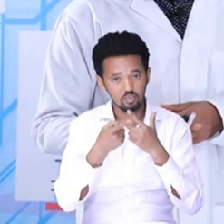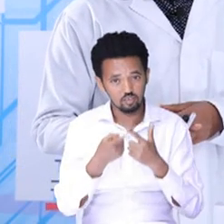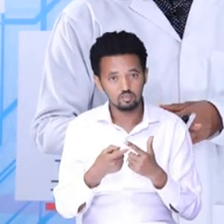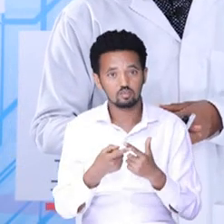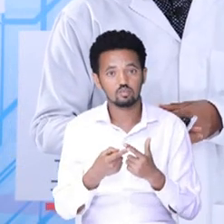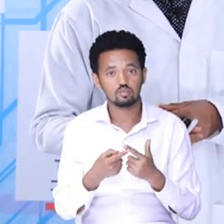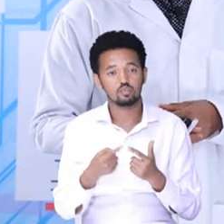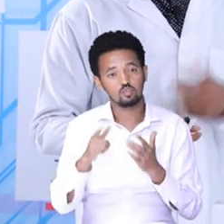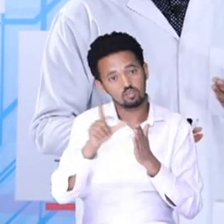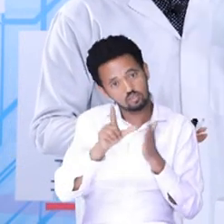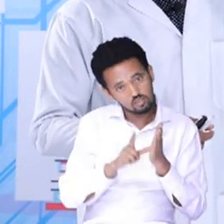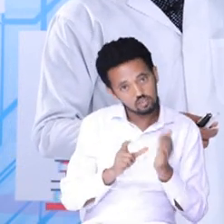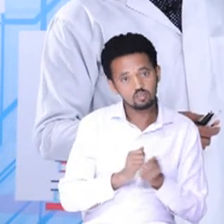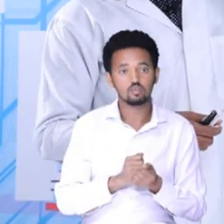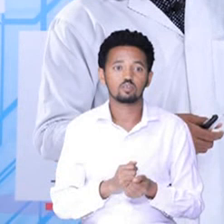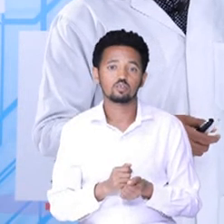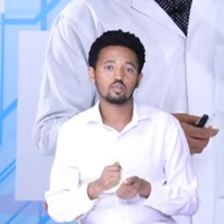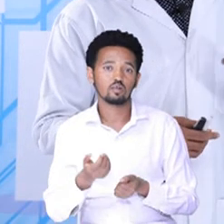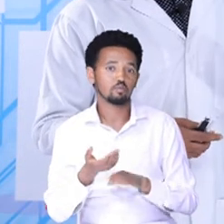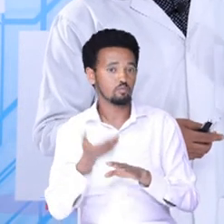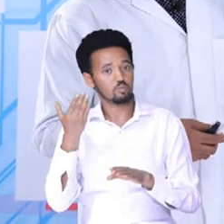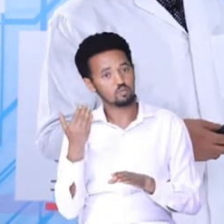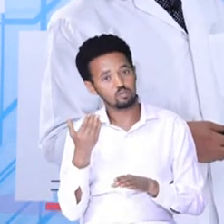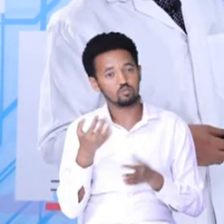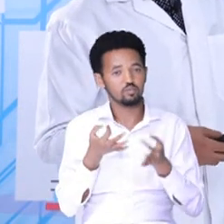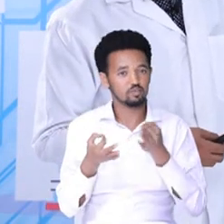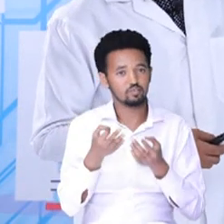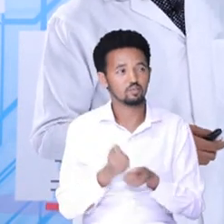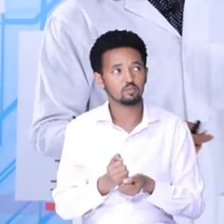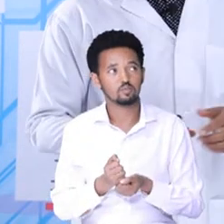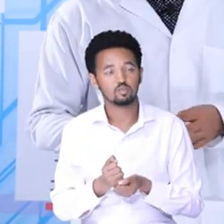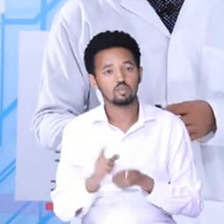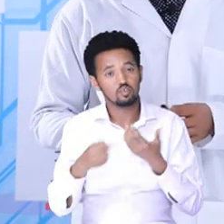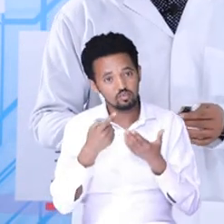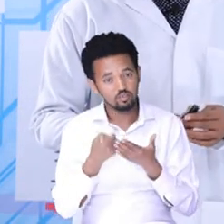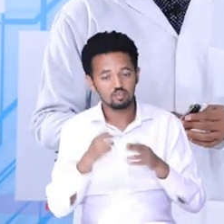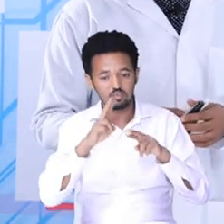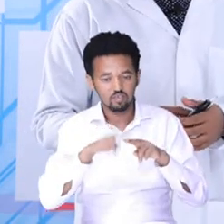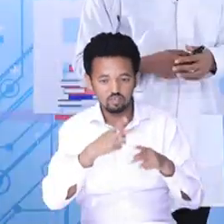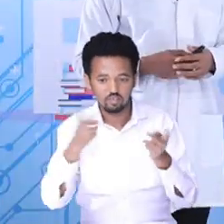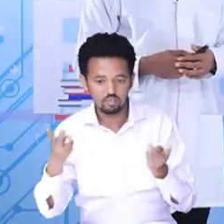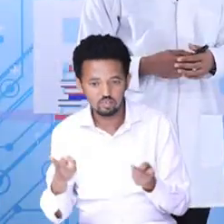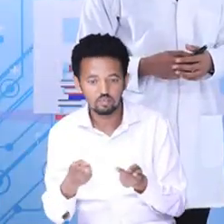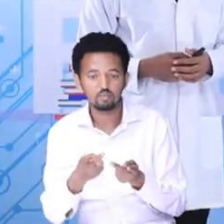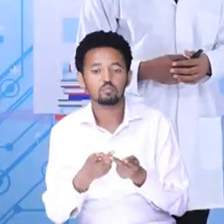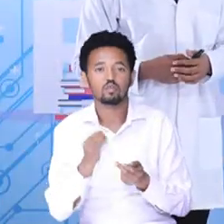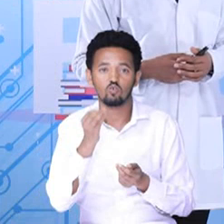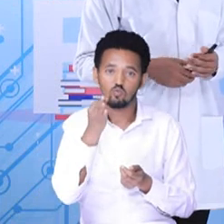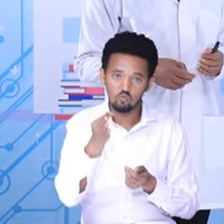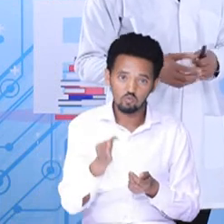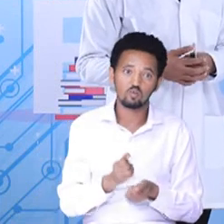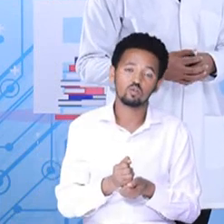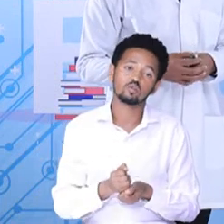type. We have been discussed about the permanent one. Here is the temporary settlements of